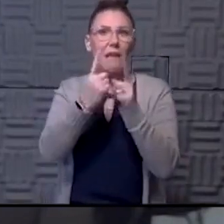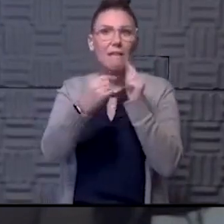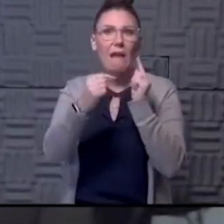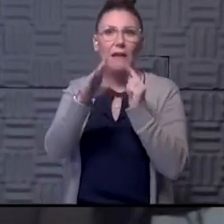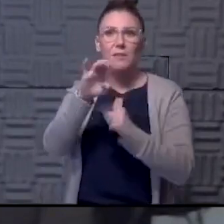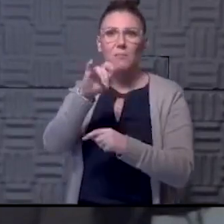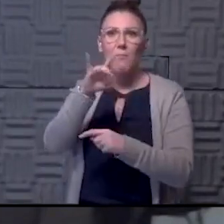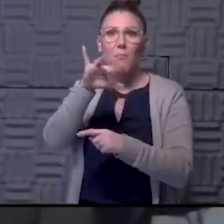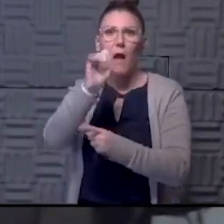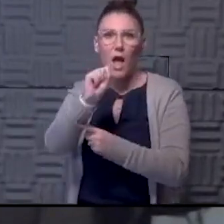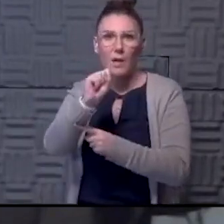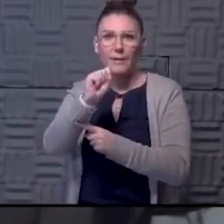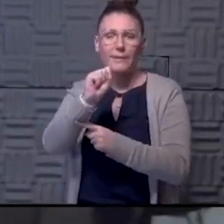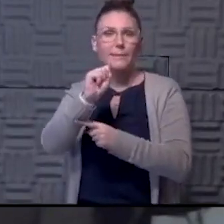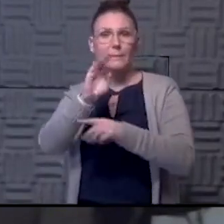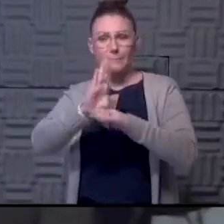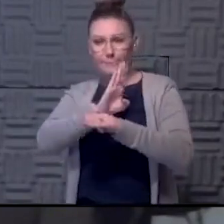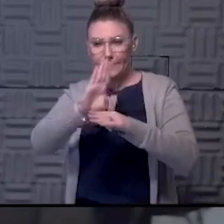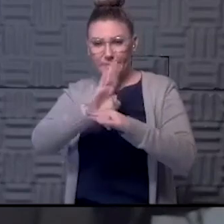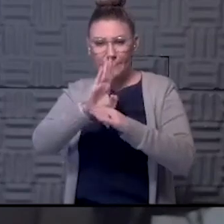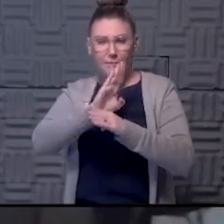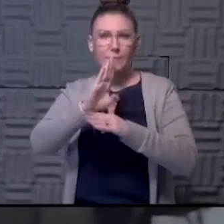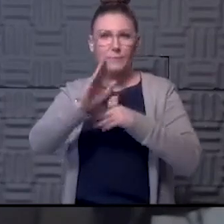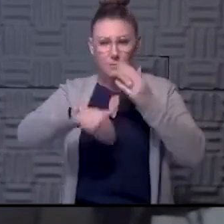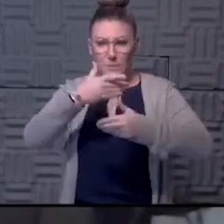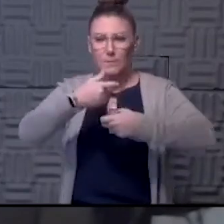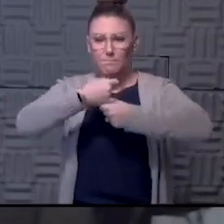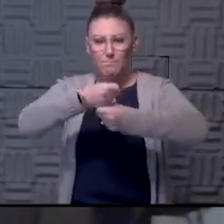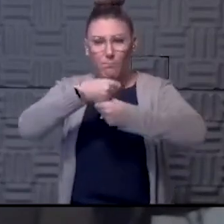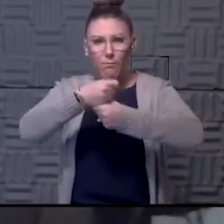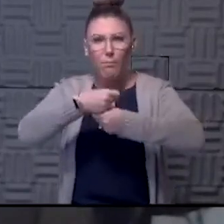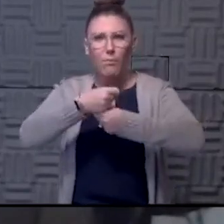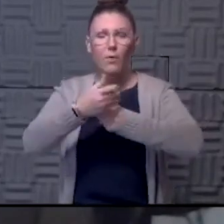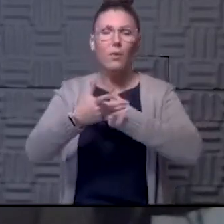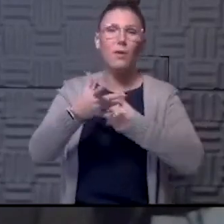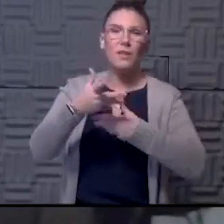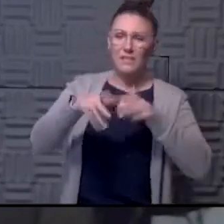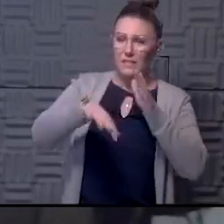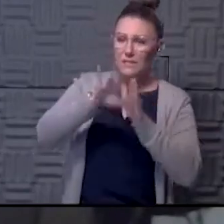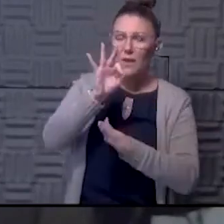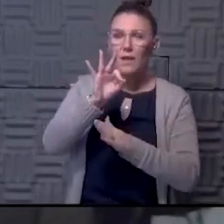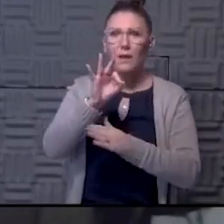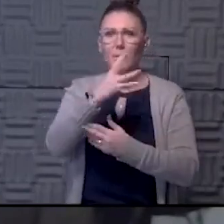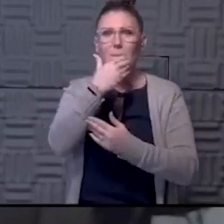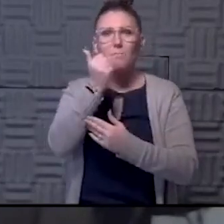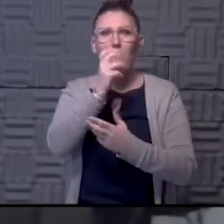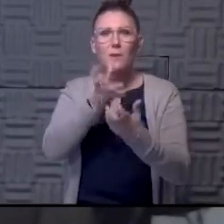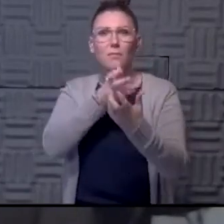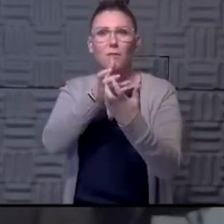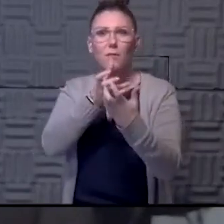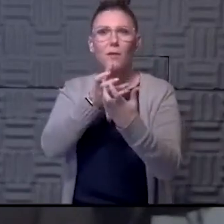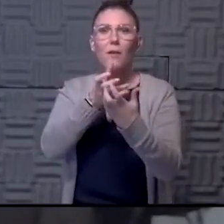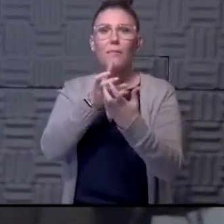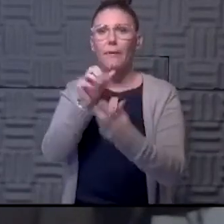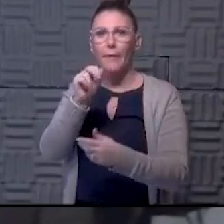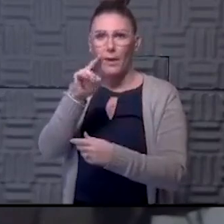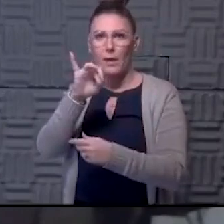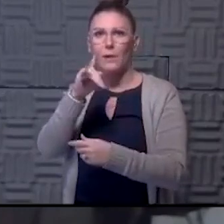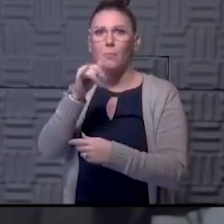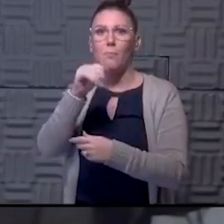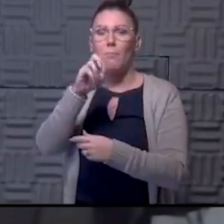have derived. There's a long process they go about to find sort of the best fit type of antibodies,